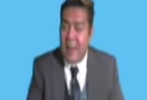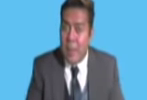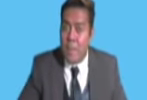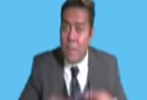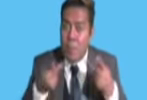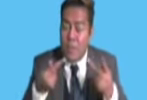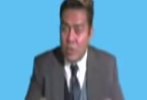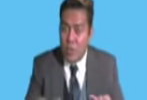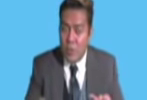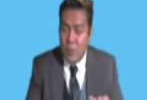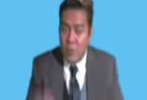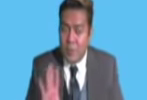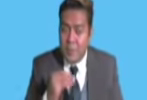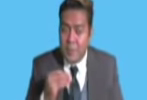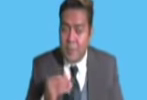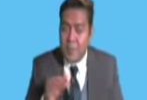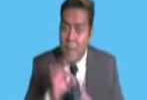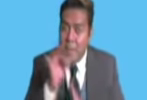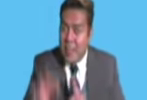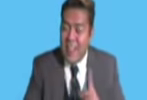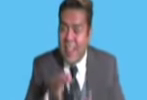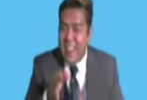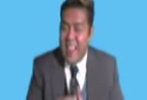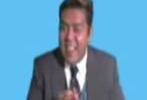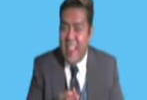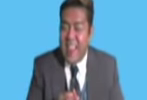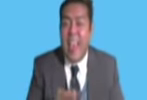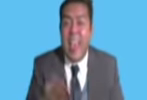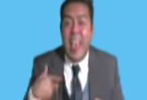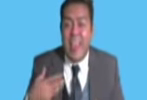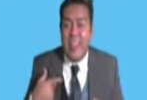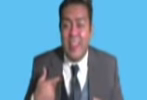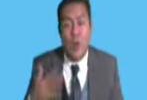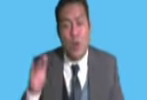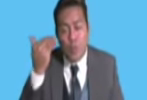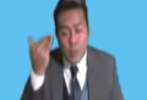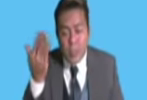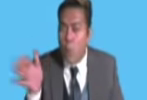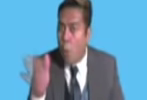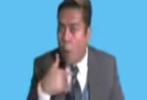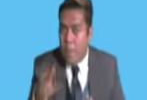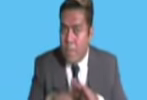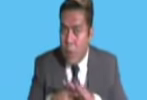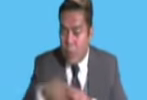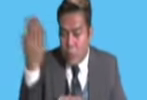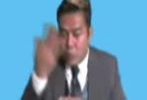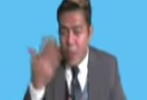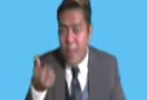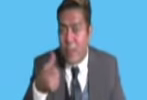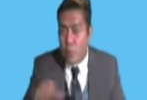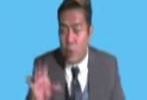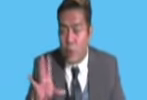in the provision of menstrual health hygiene rooms in all primary schools and the use